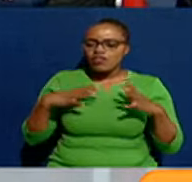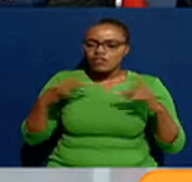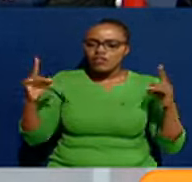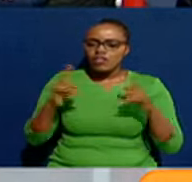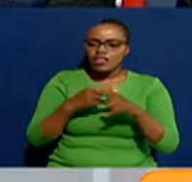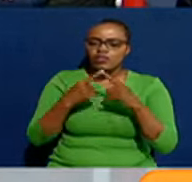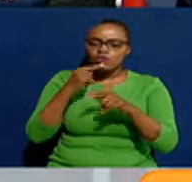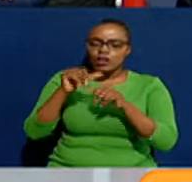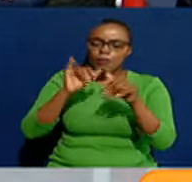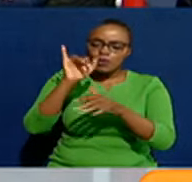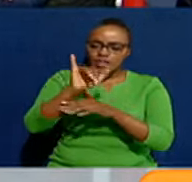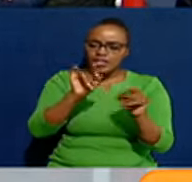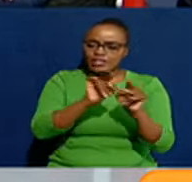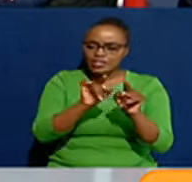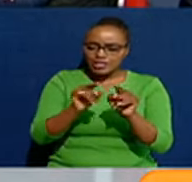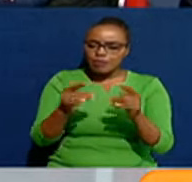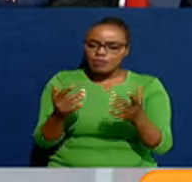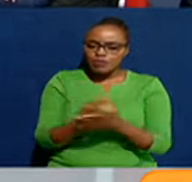and talk about that. You know,